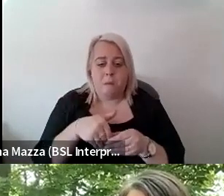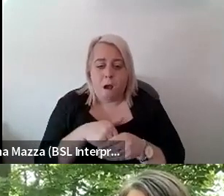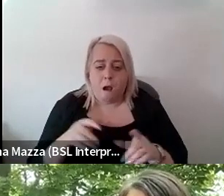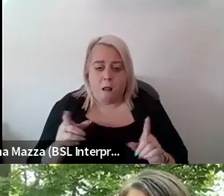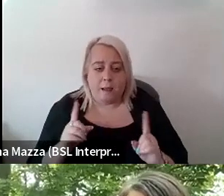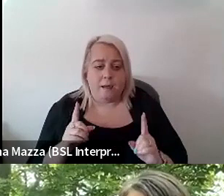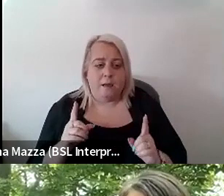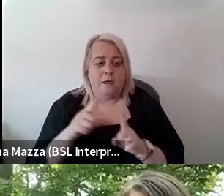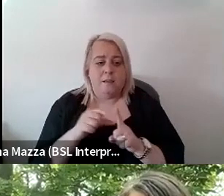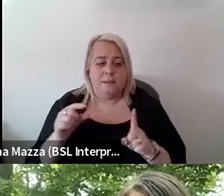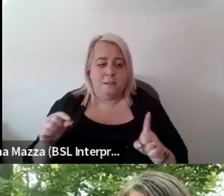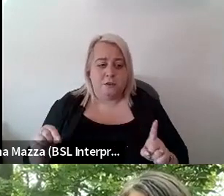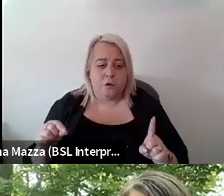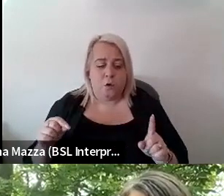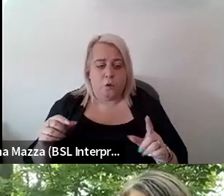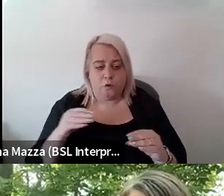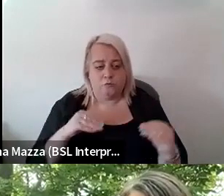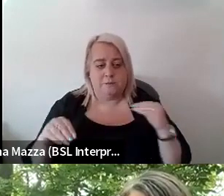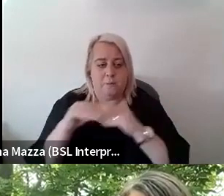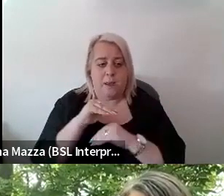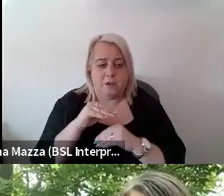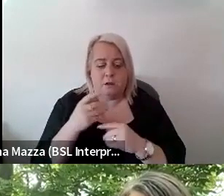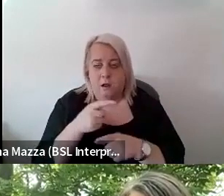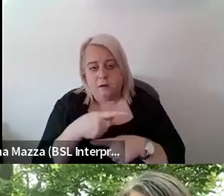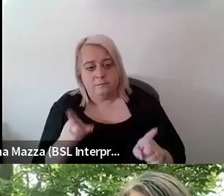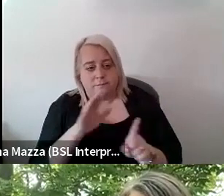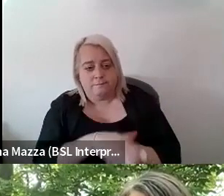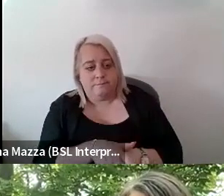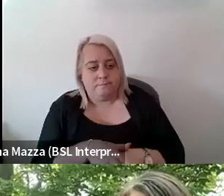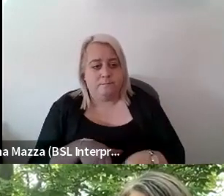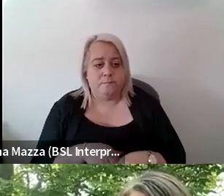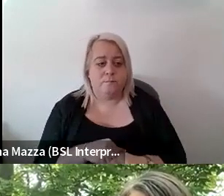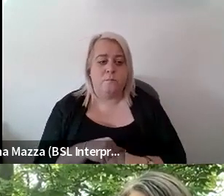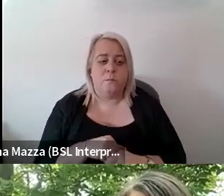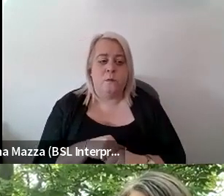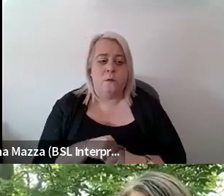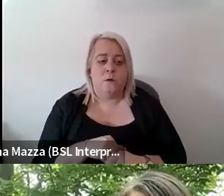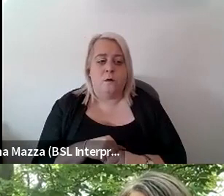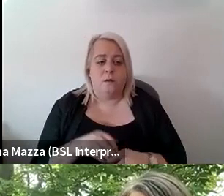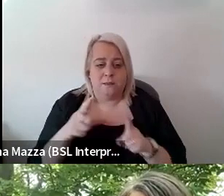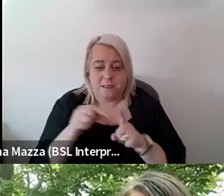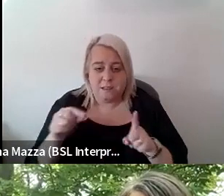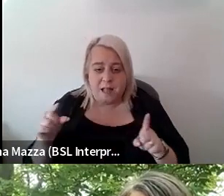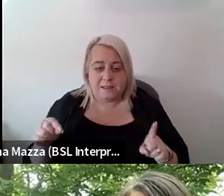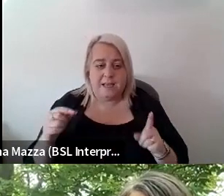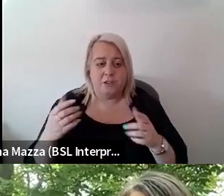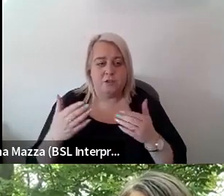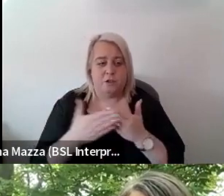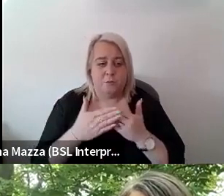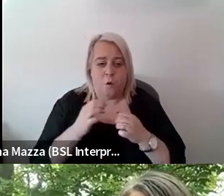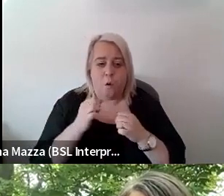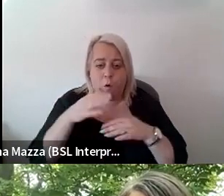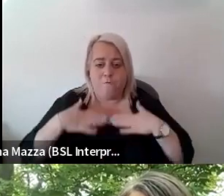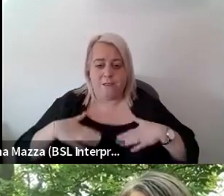of digital transformation a lot of companies have been forced through in the last few years, is you're seeing the more digitalization of physical